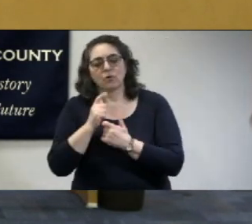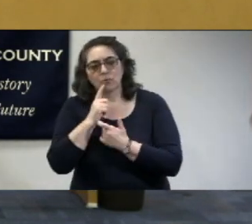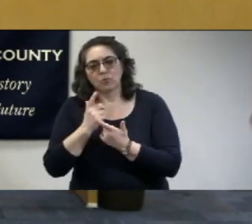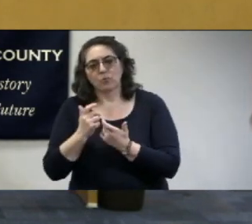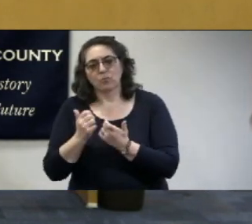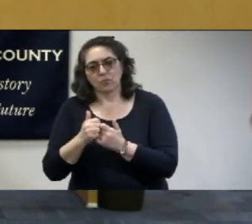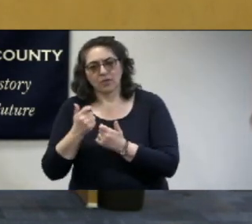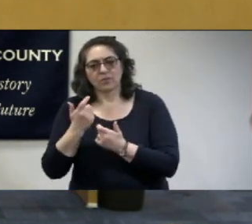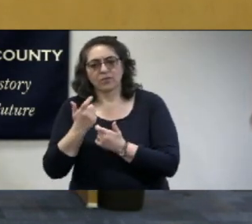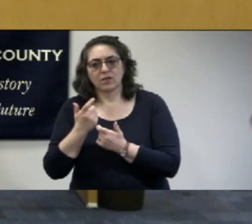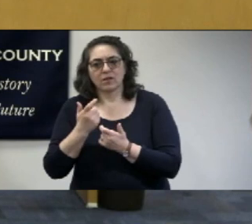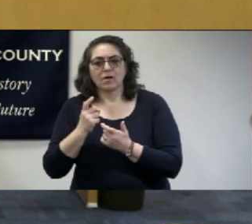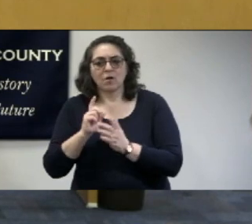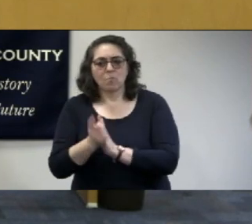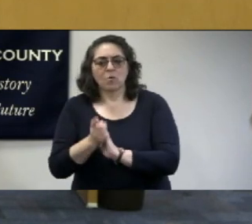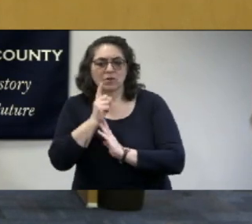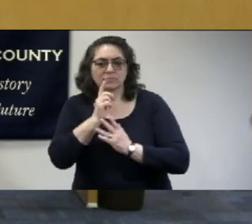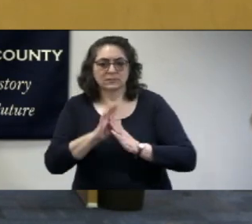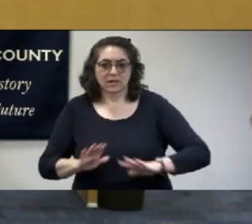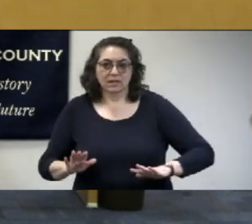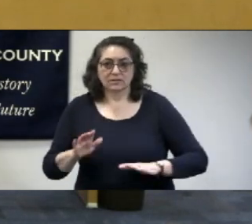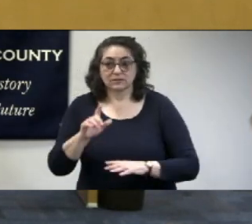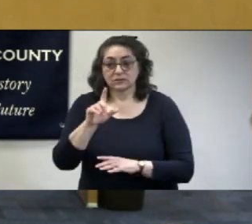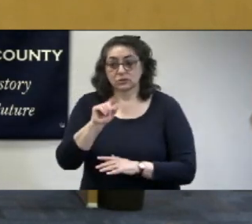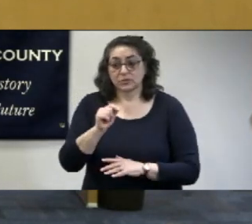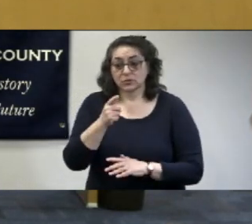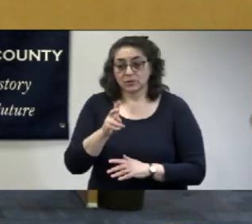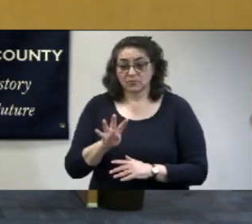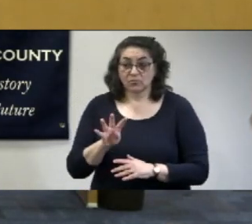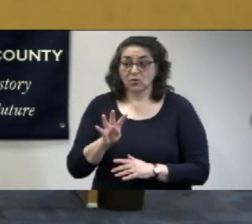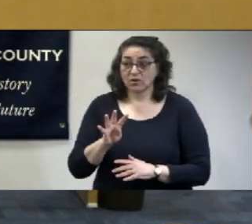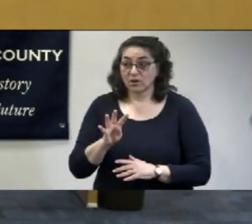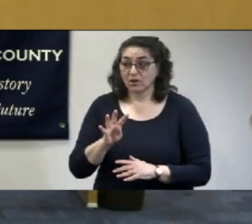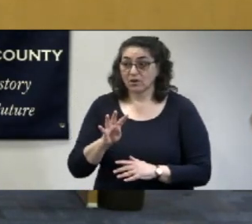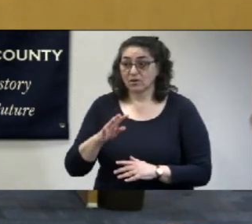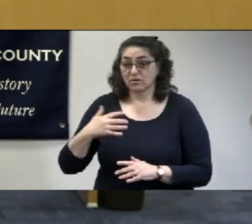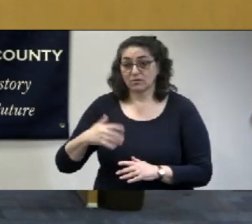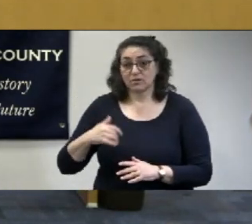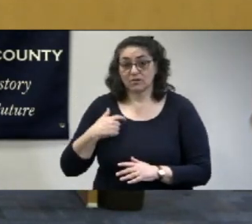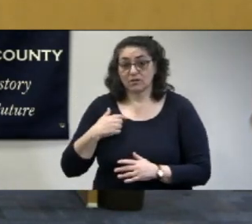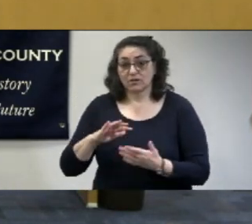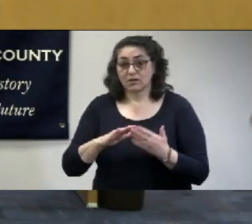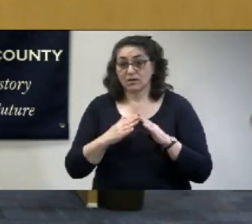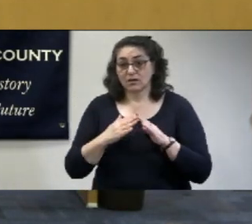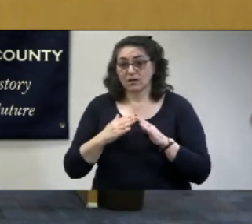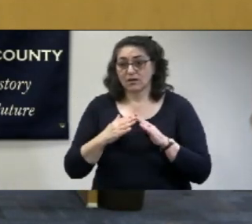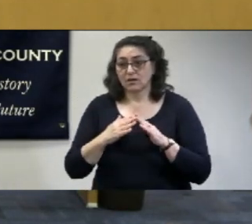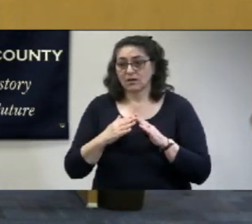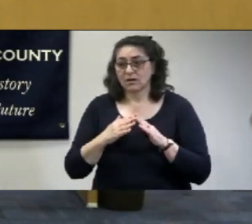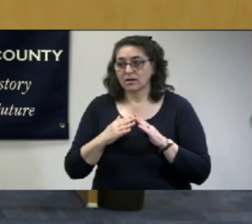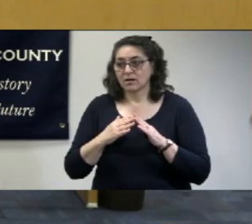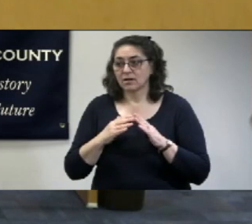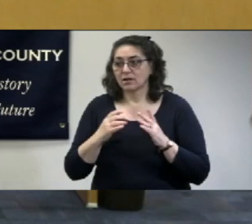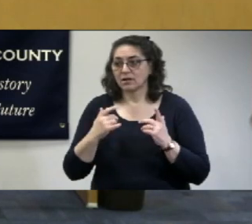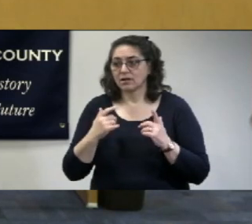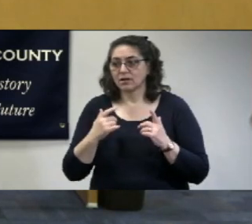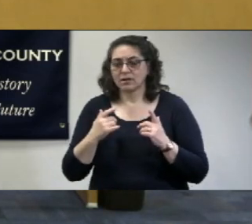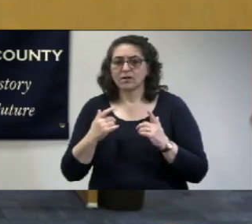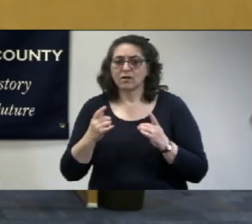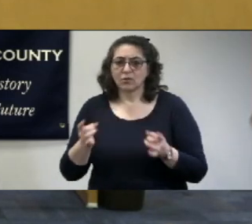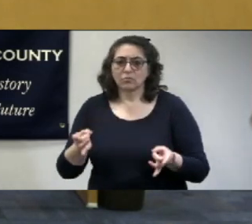2024 so far has been here in Passaic County what Her Majesty the Queen would have called an annus horribilis, a